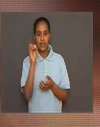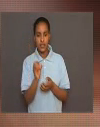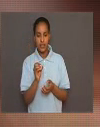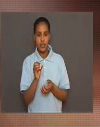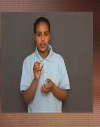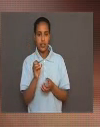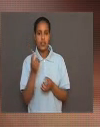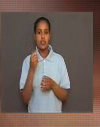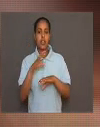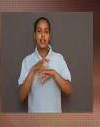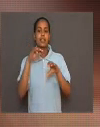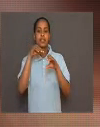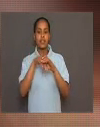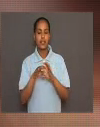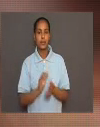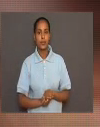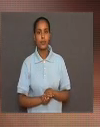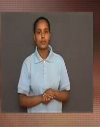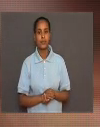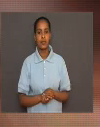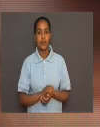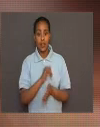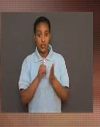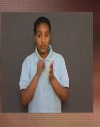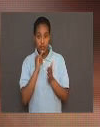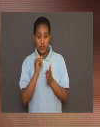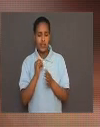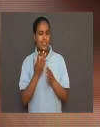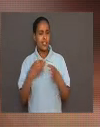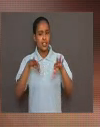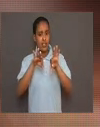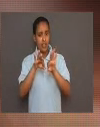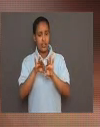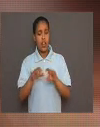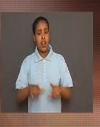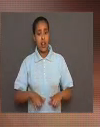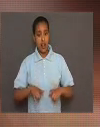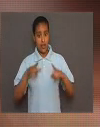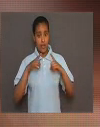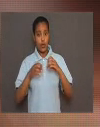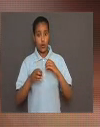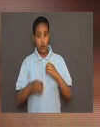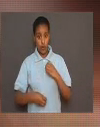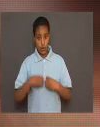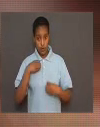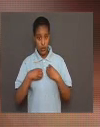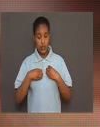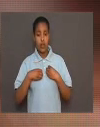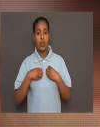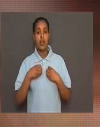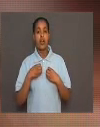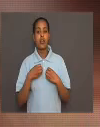4.7% of the Earth's crust. It is essential for living organisms, and it is a